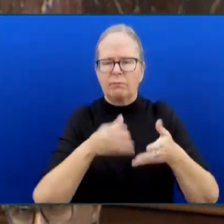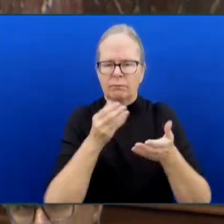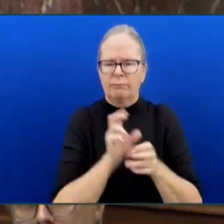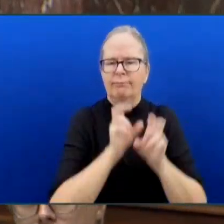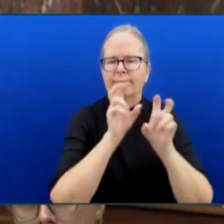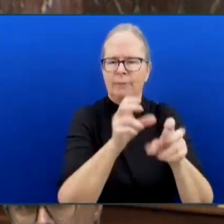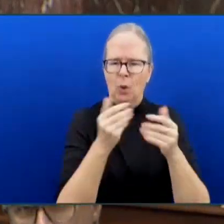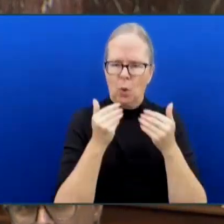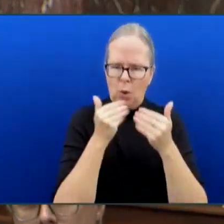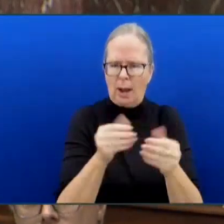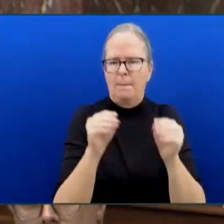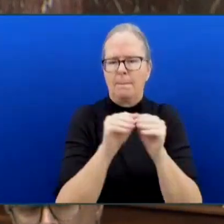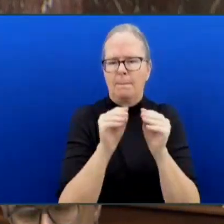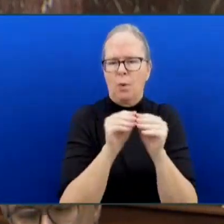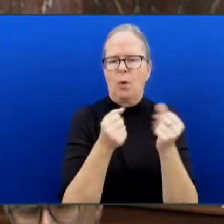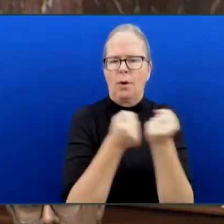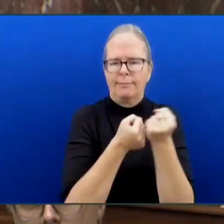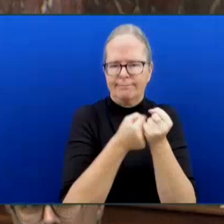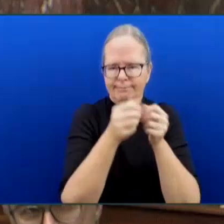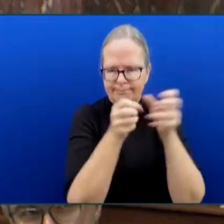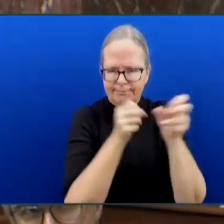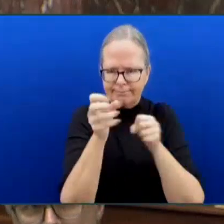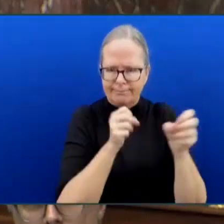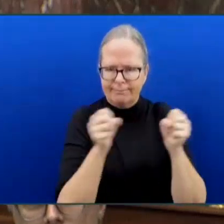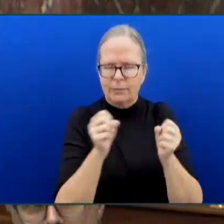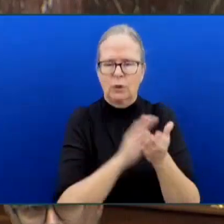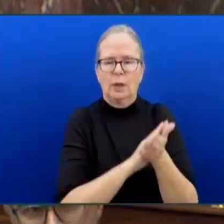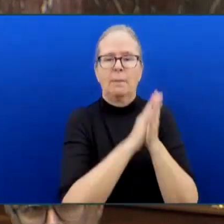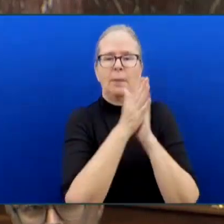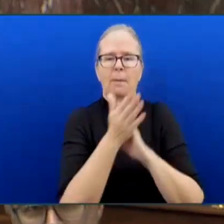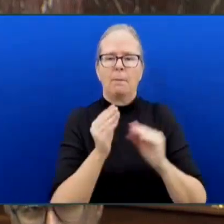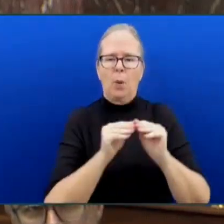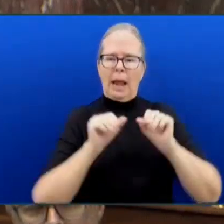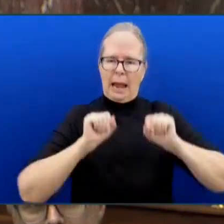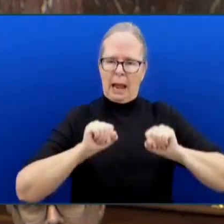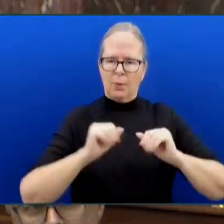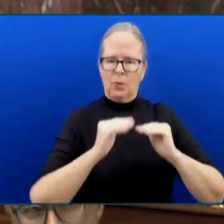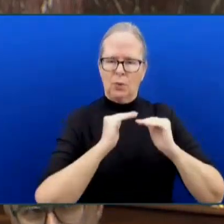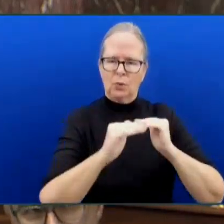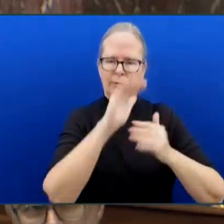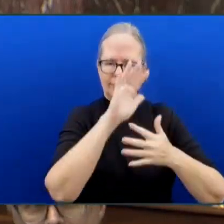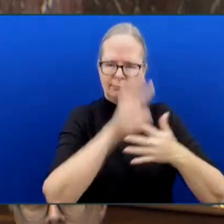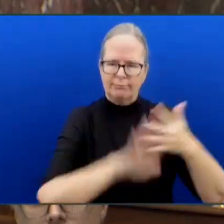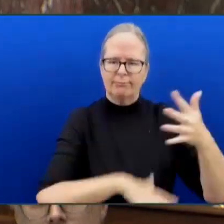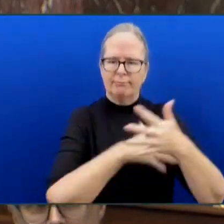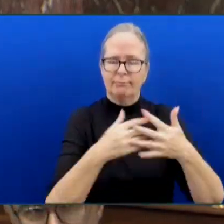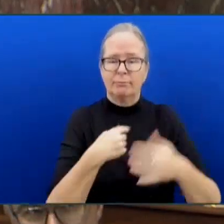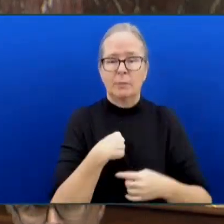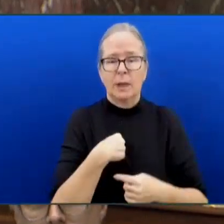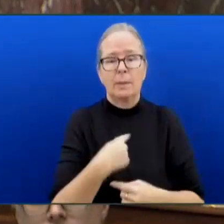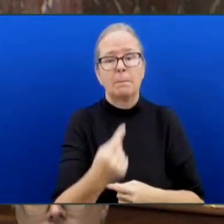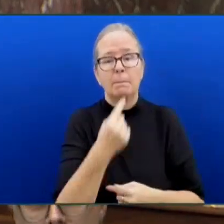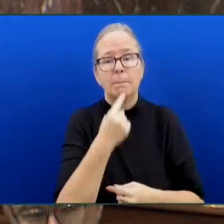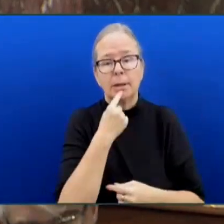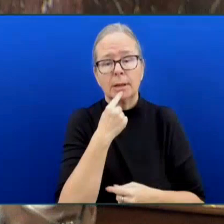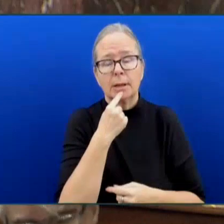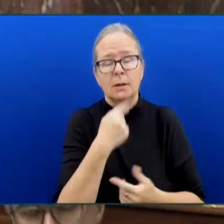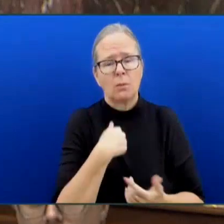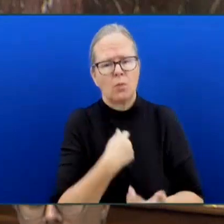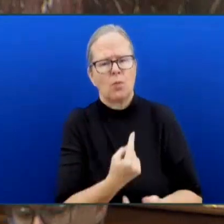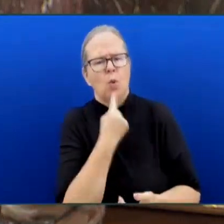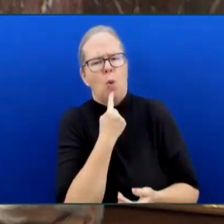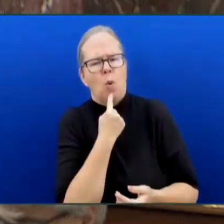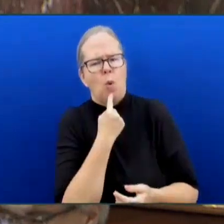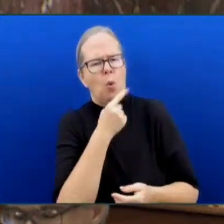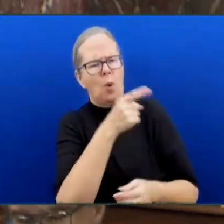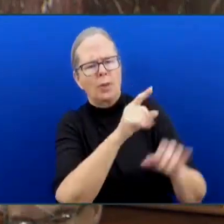And it's disappointing, Mr. Speaker, that the opposition voted against that funding that will precisely